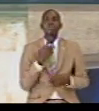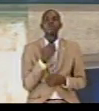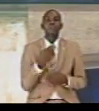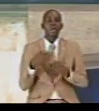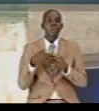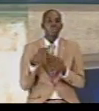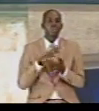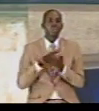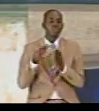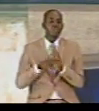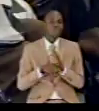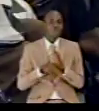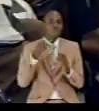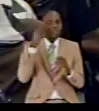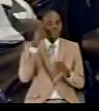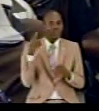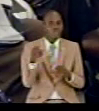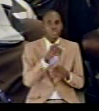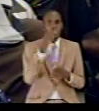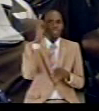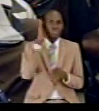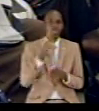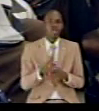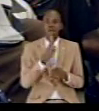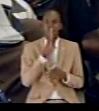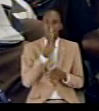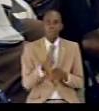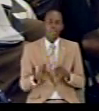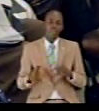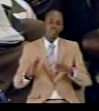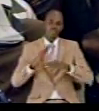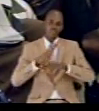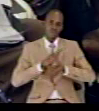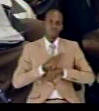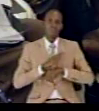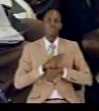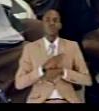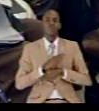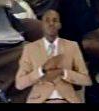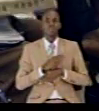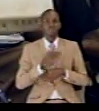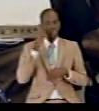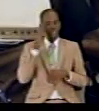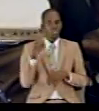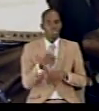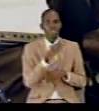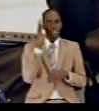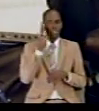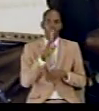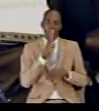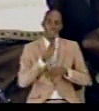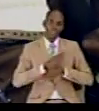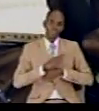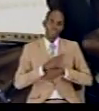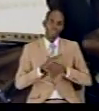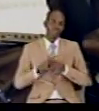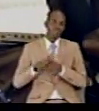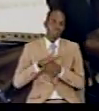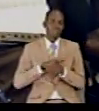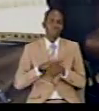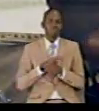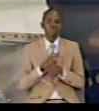me what will follow. Tell me out aloud. For they shall be filled.